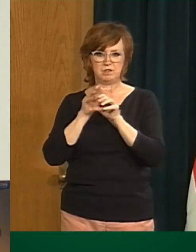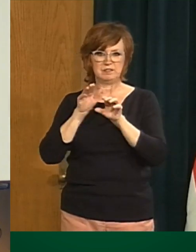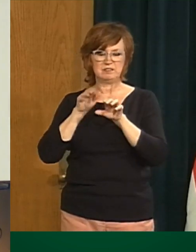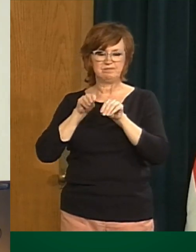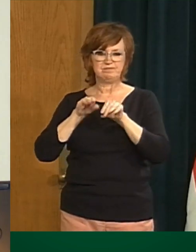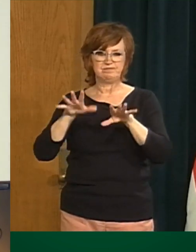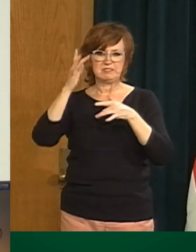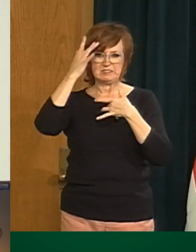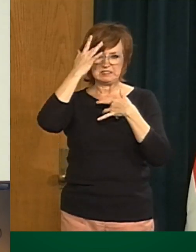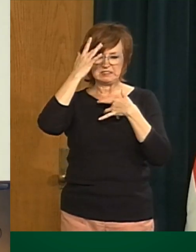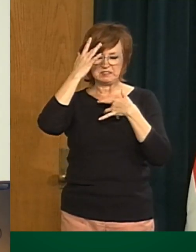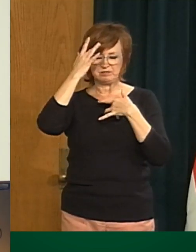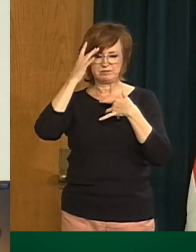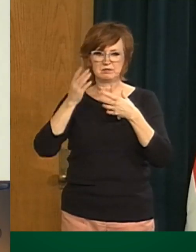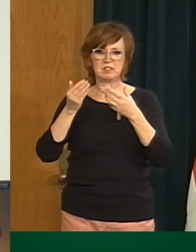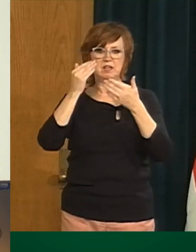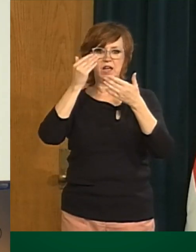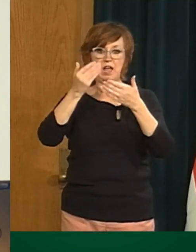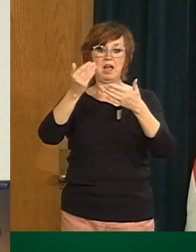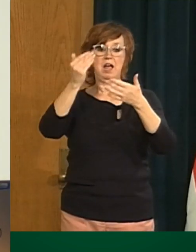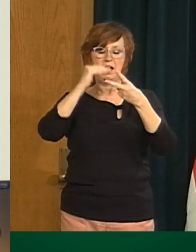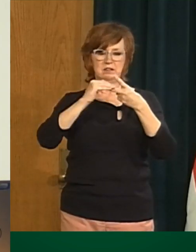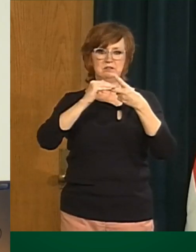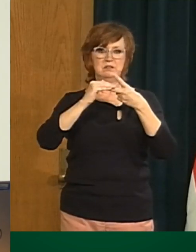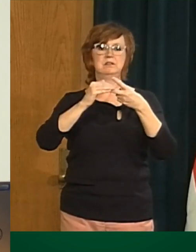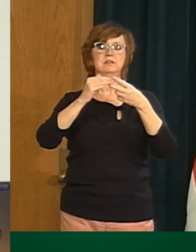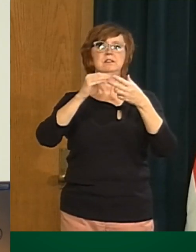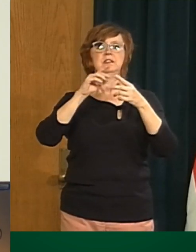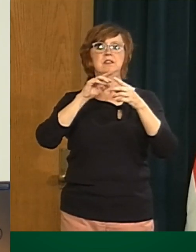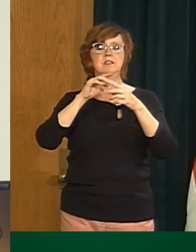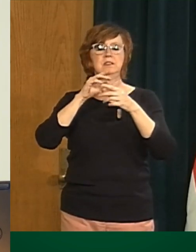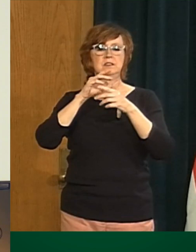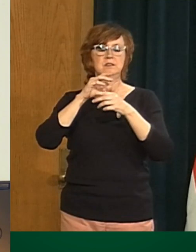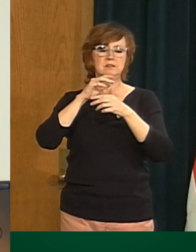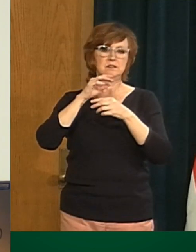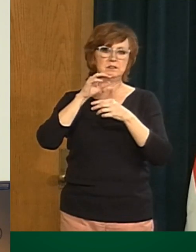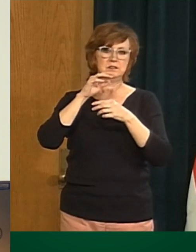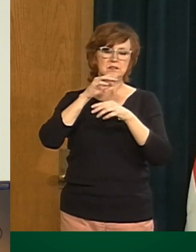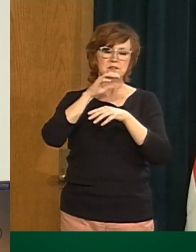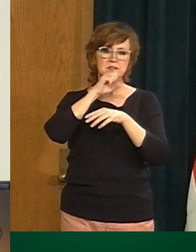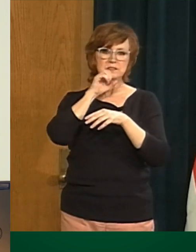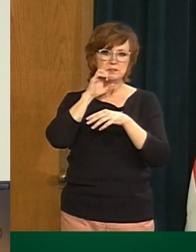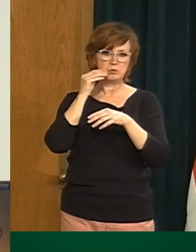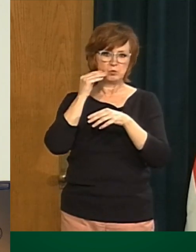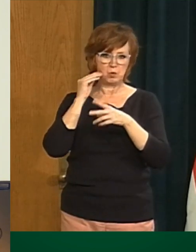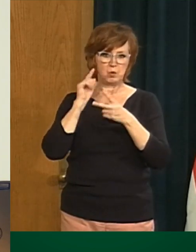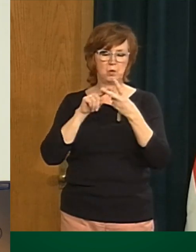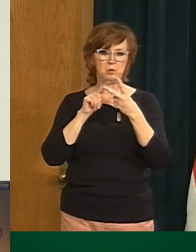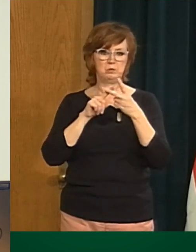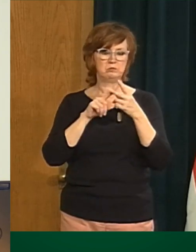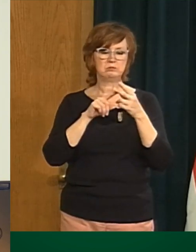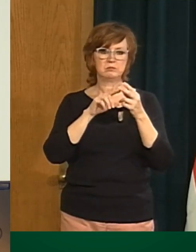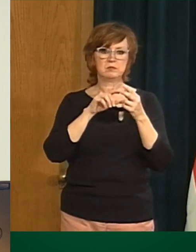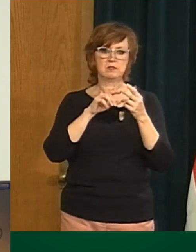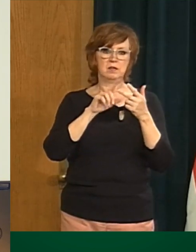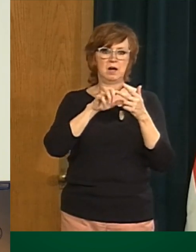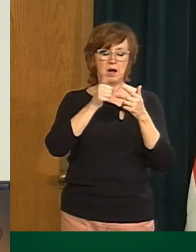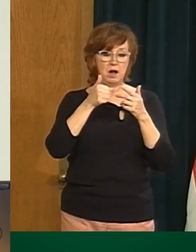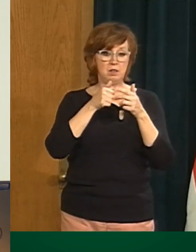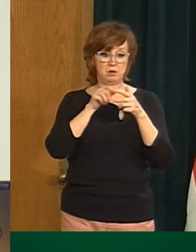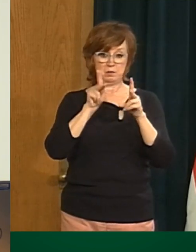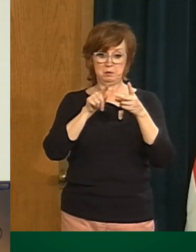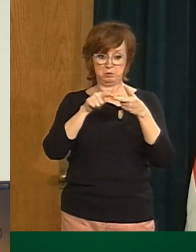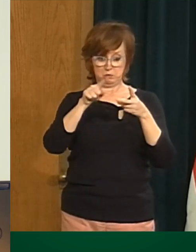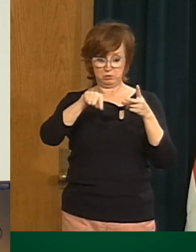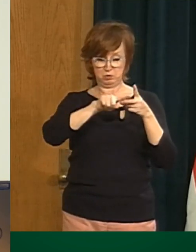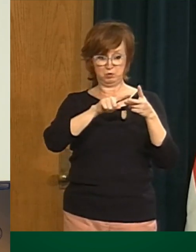protect those at highest risks in long-term care facilities, personal care homes, individuals, friends, family who have underlying health conditions.